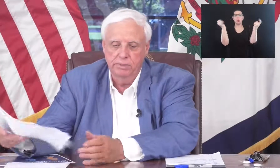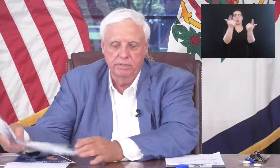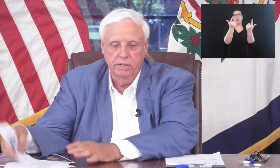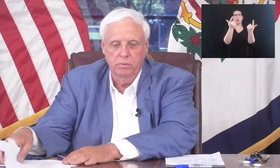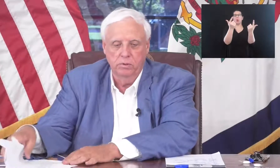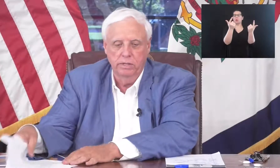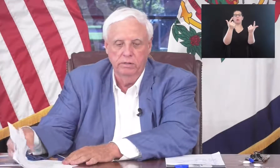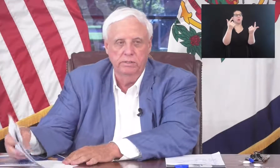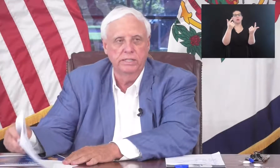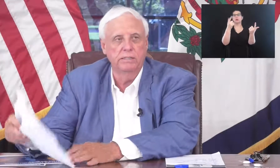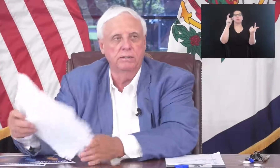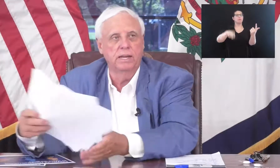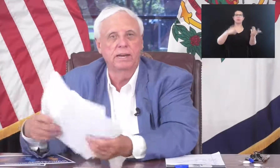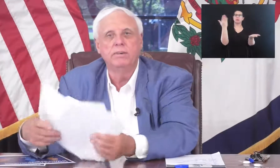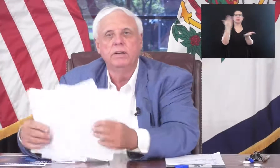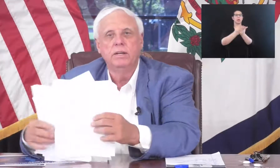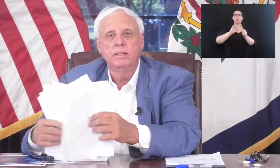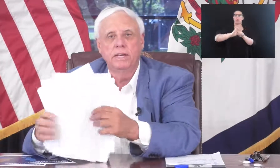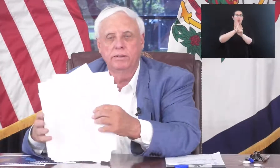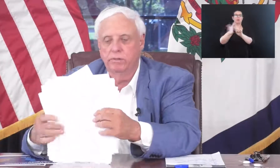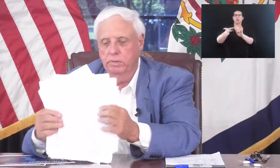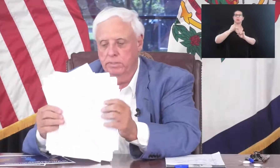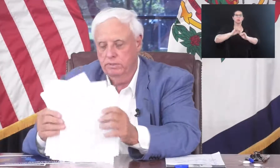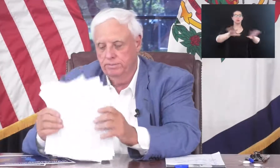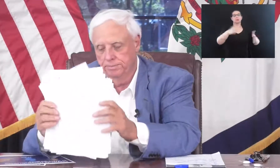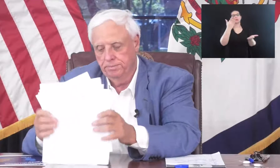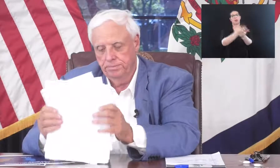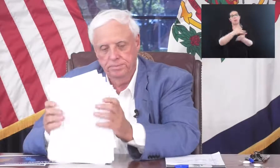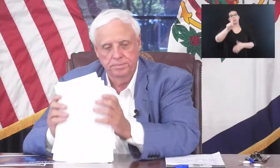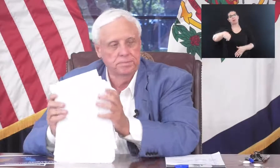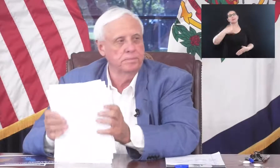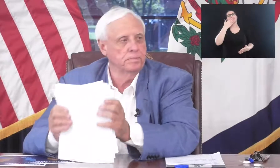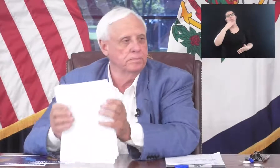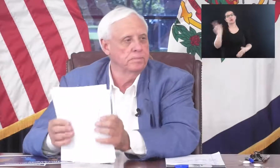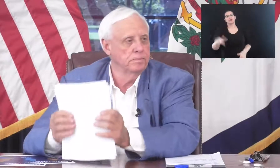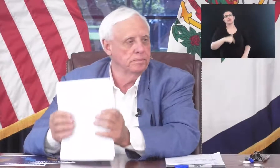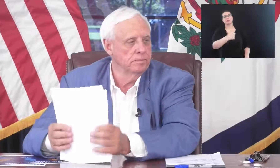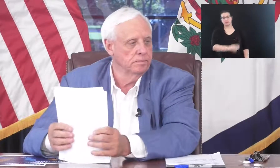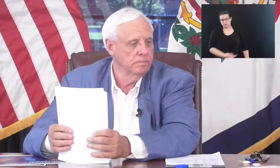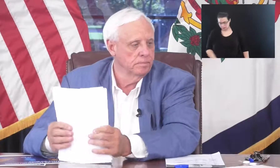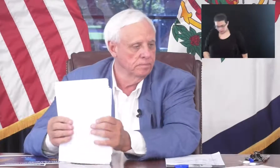stop this terrible killer that's eating us alive. Thank you so much.